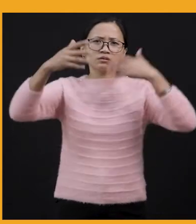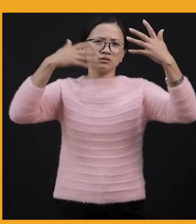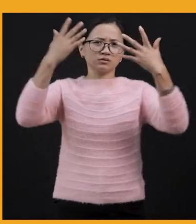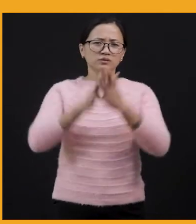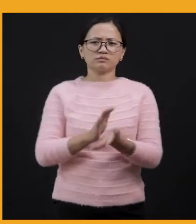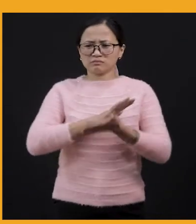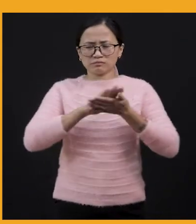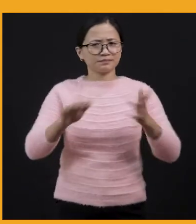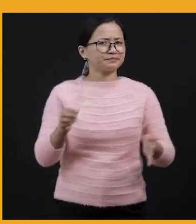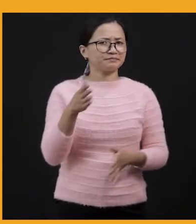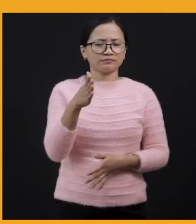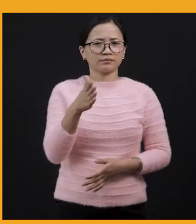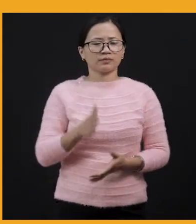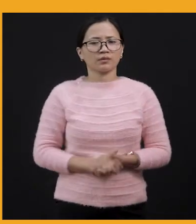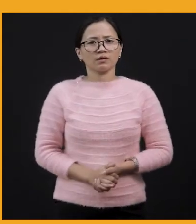air unclean.